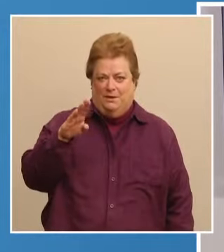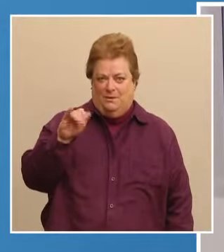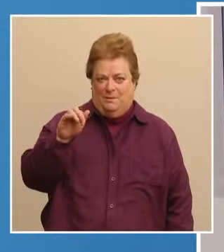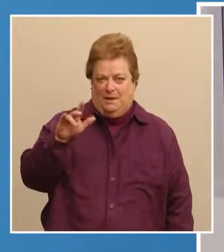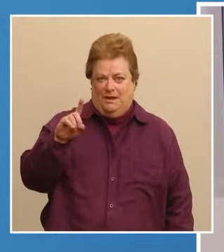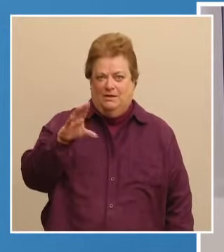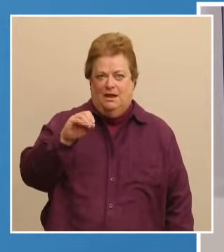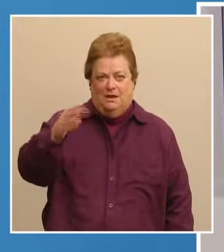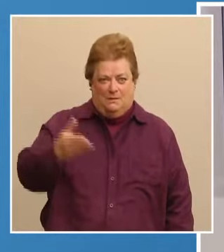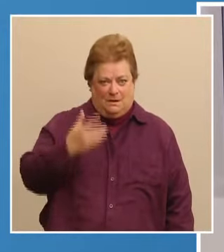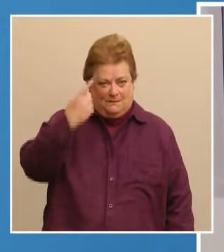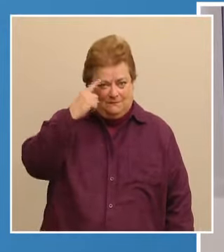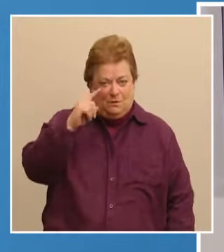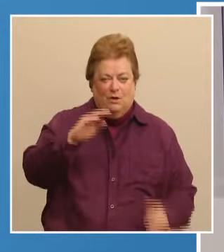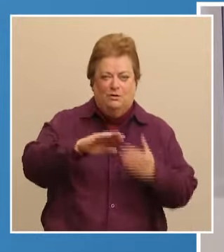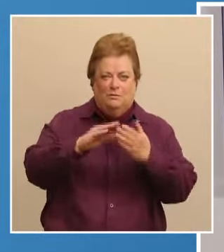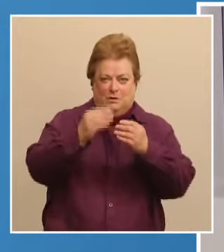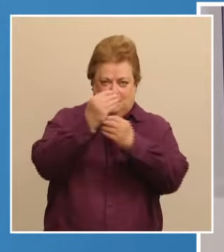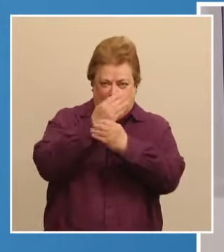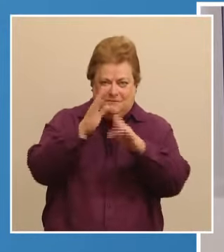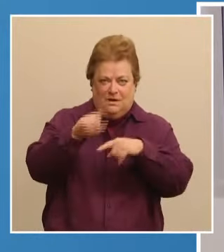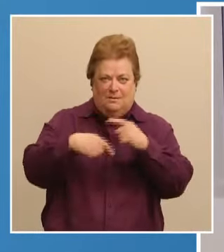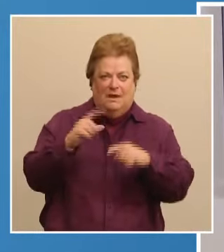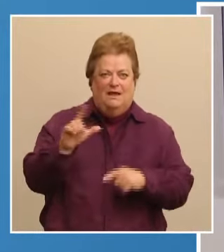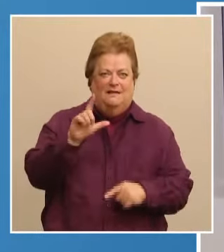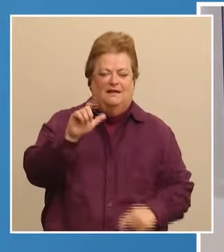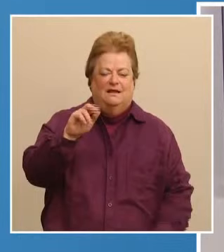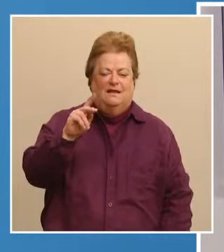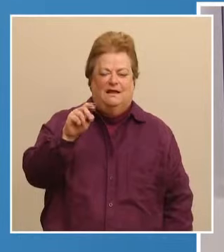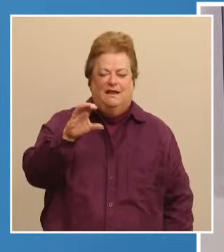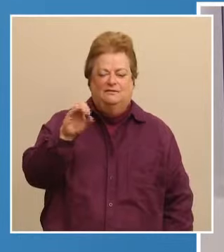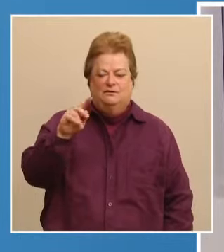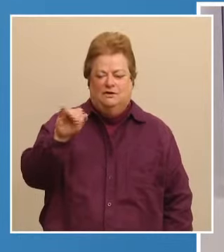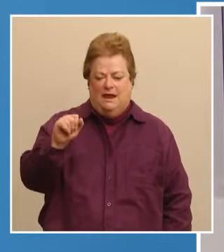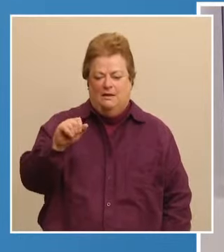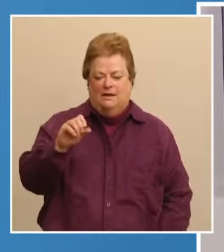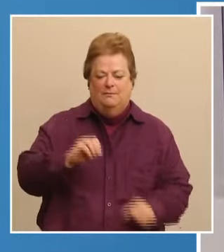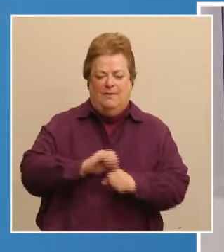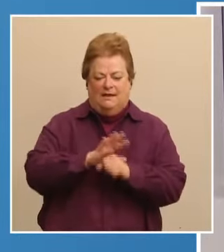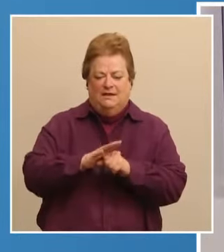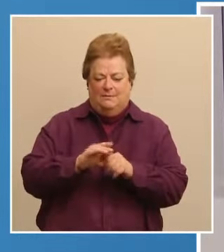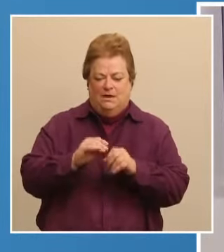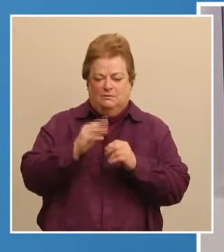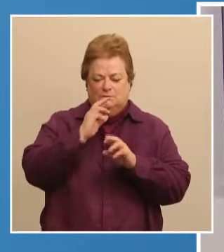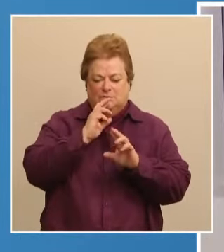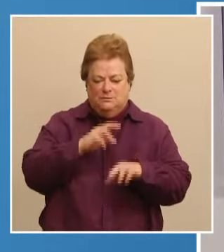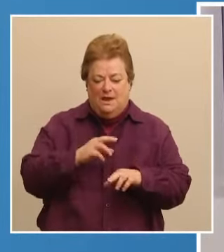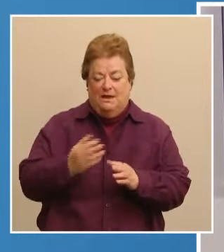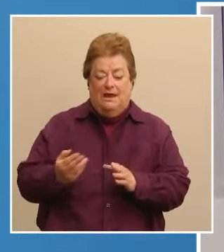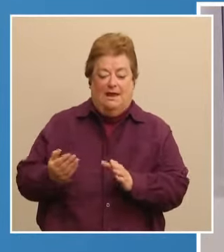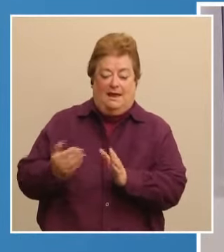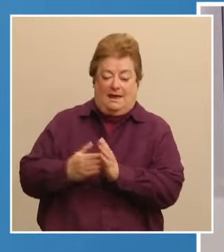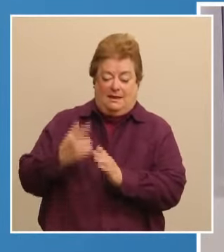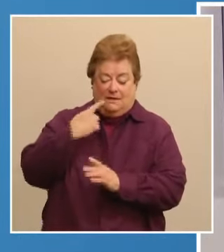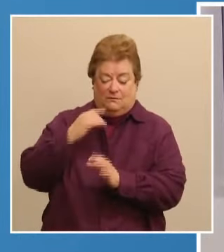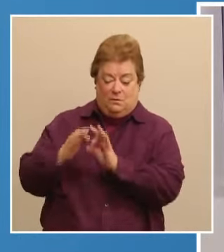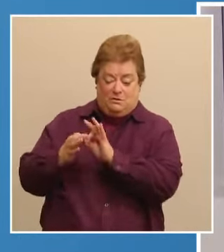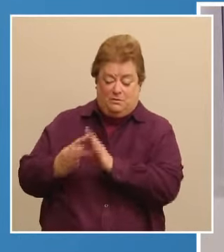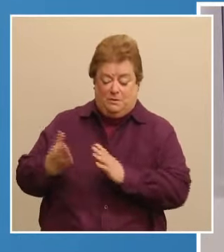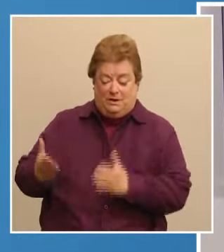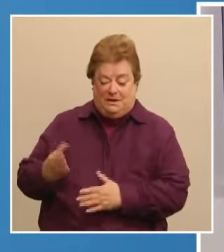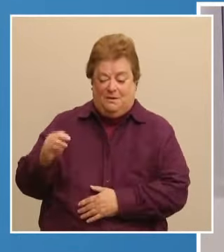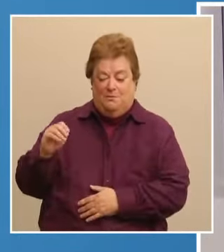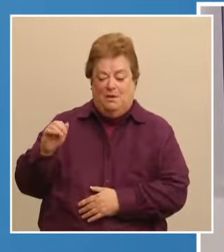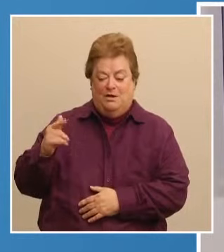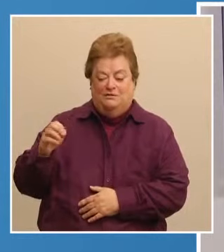Baird, and welcome to this community briefing on Lincoln and Lancaster County's pandemic response. Joining us once again to provide interpretation is Margie Prupp.